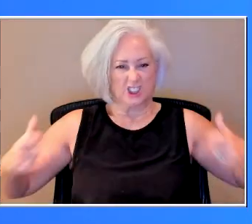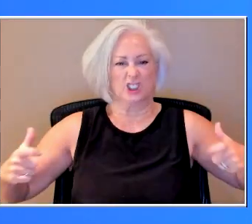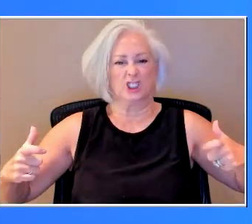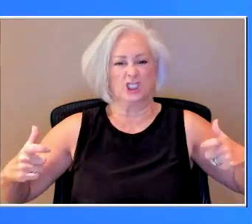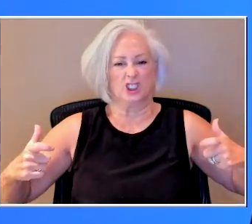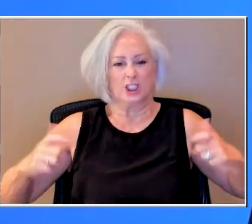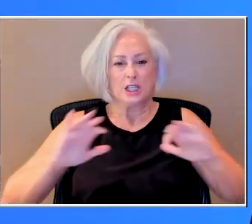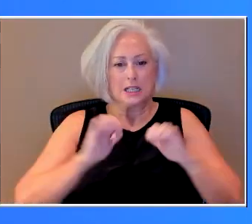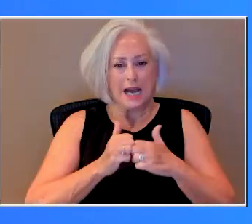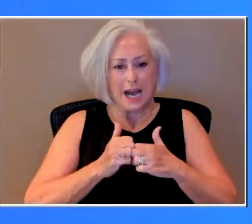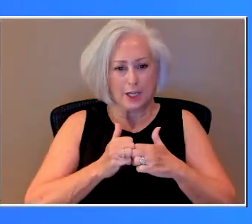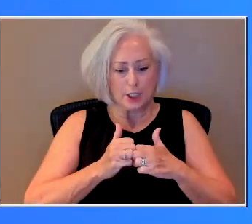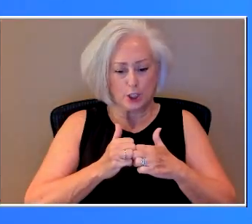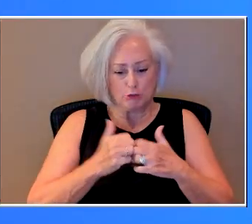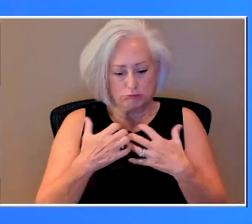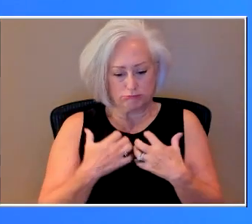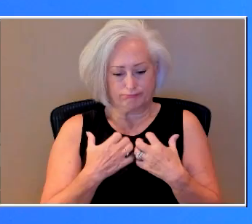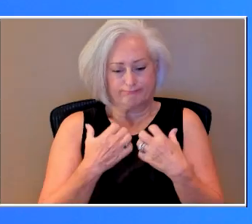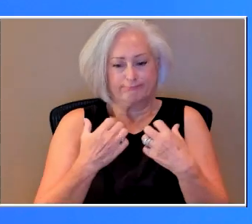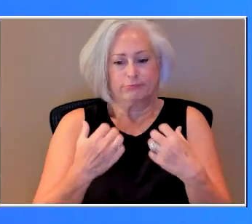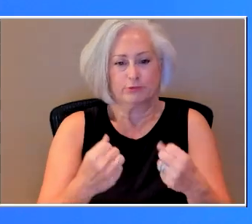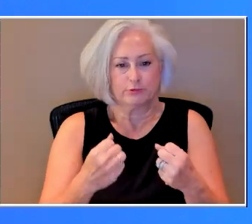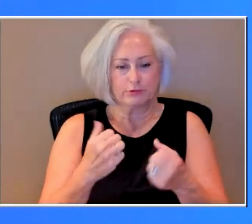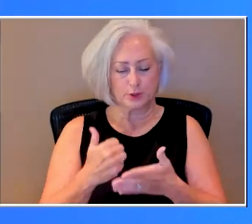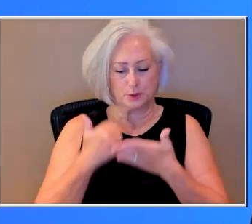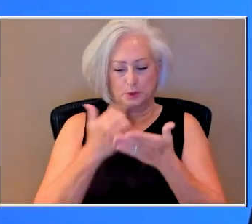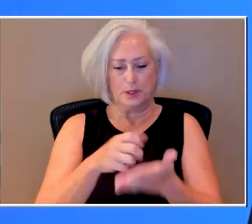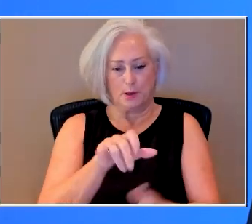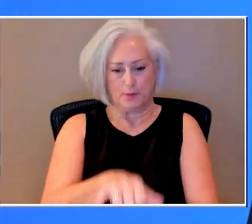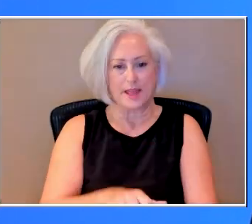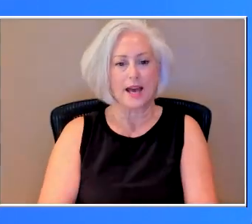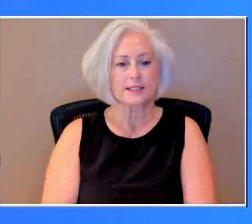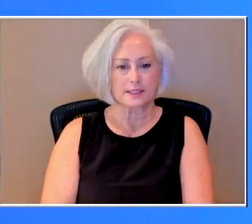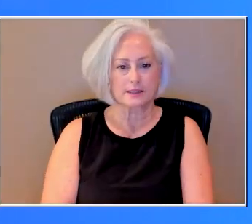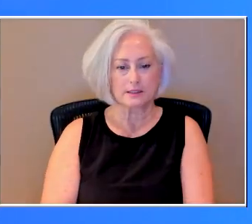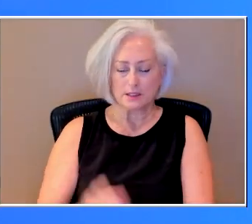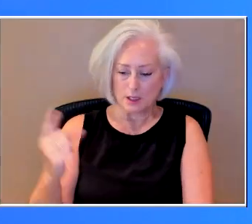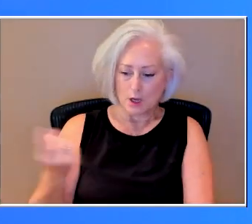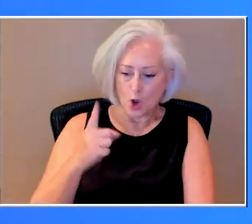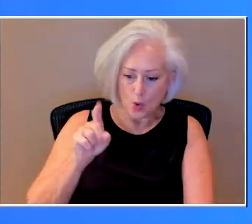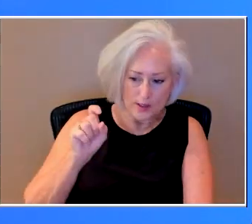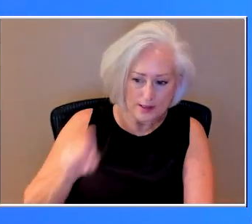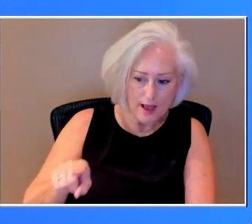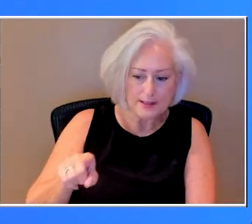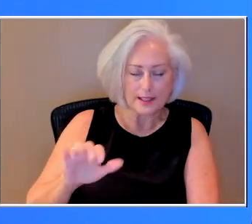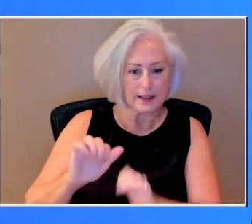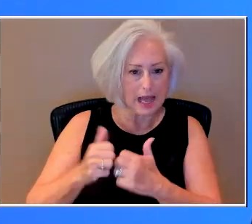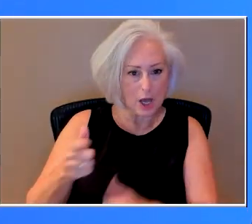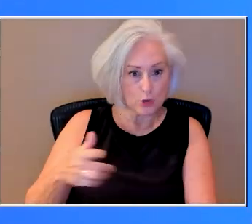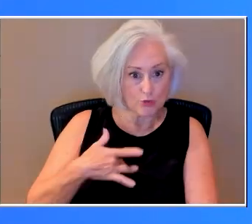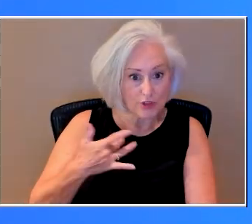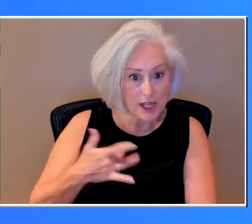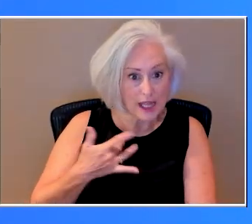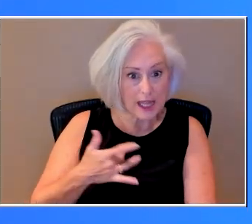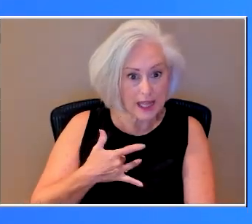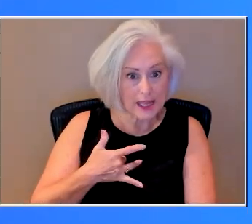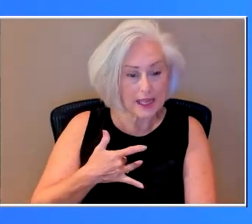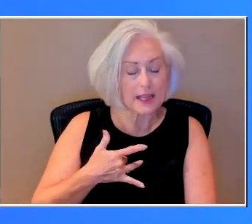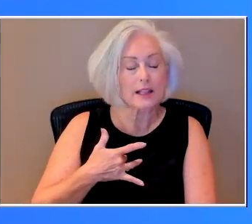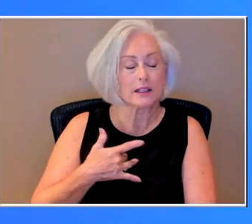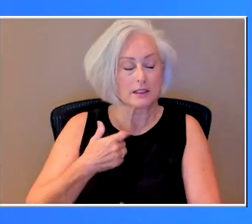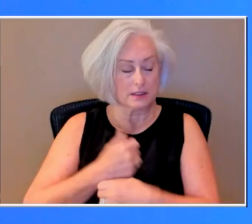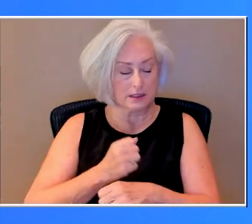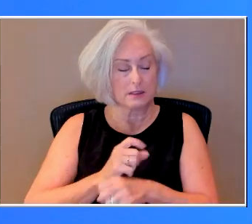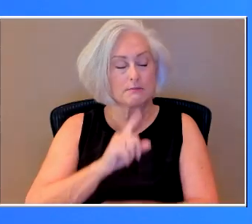be a conversation. It's always asking the athlete how they feel. And then making sure the